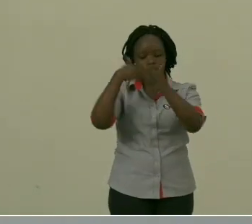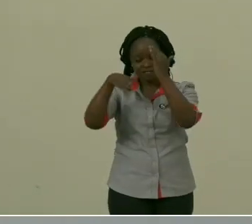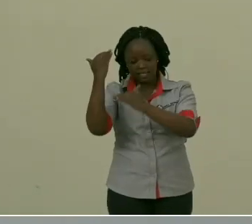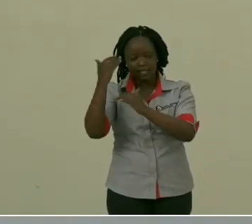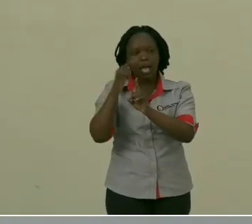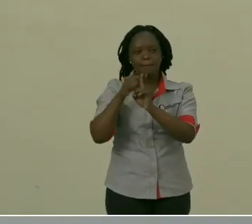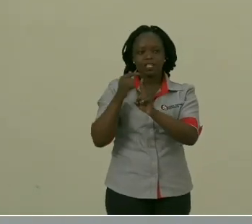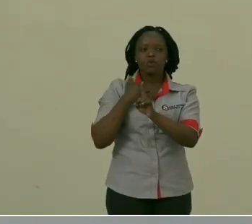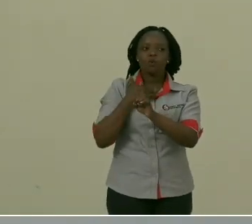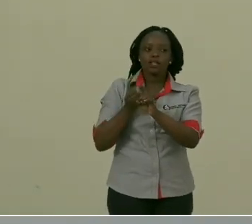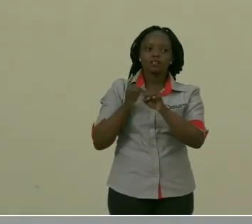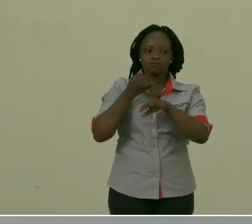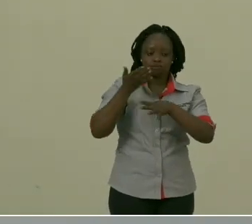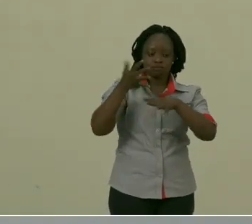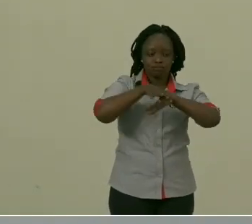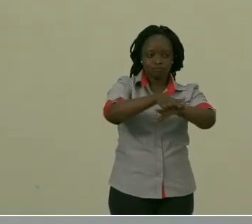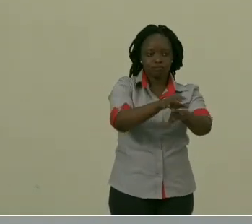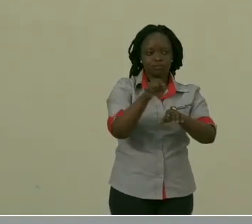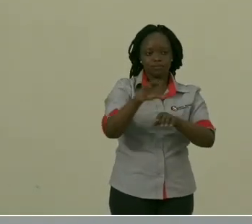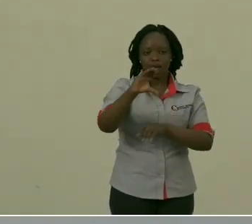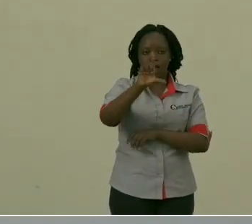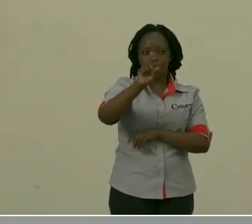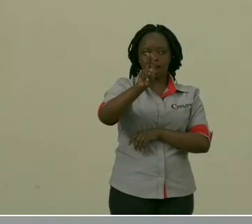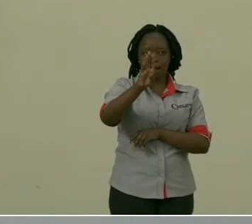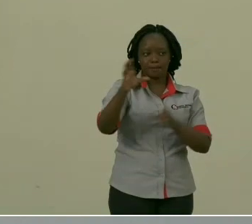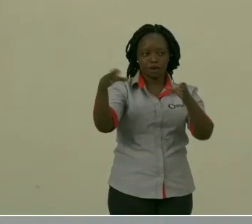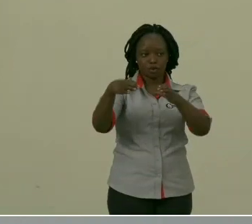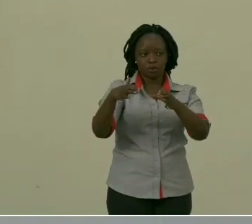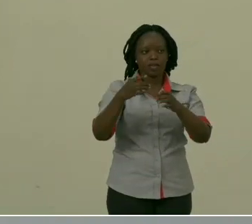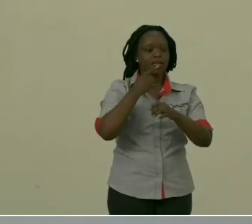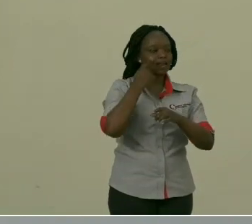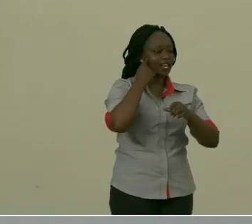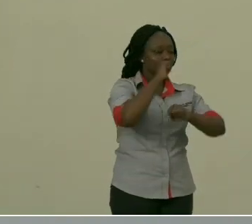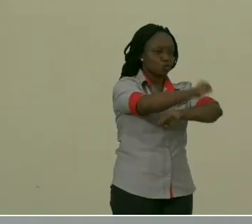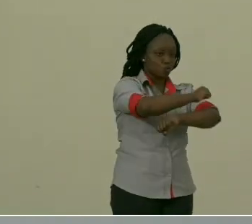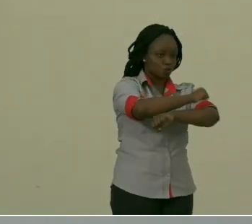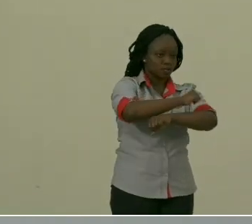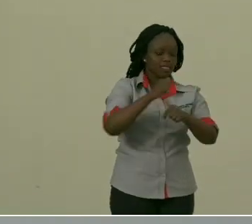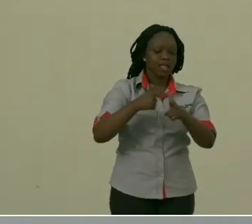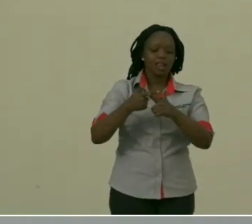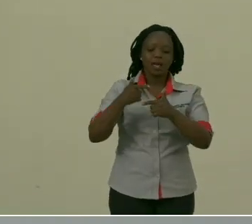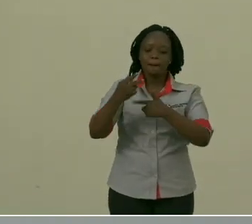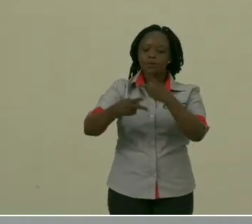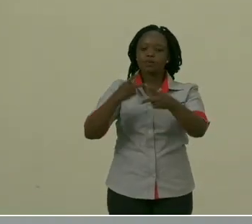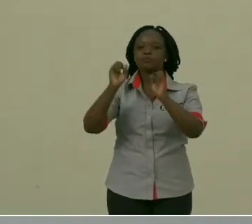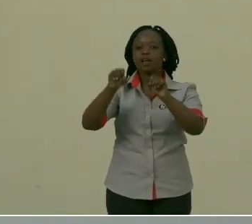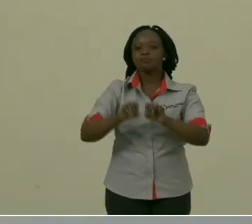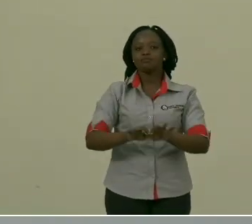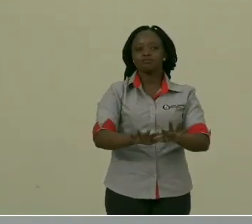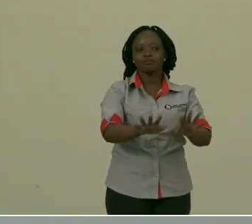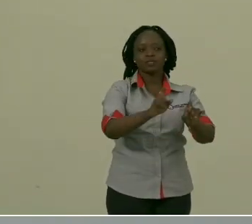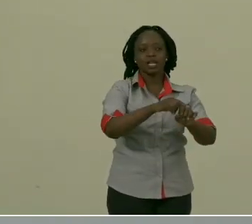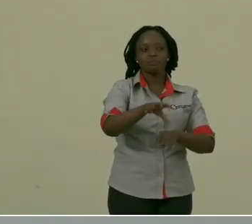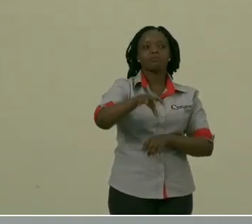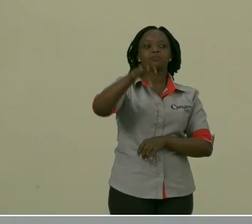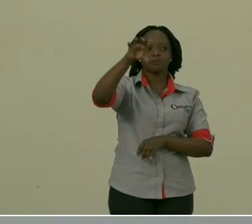but we need to incorporate tax clubs in our deaf institutions and simplify these processes to enable them as they grow,